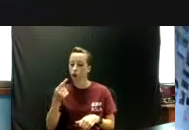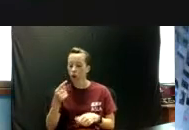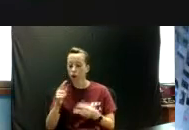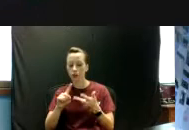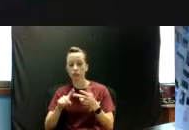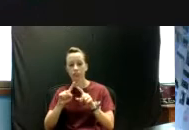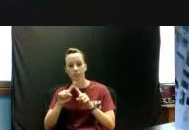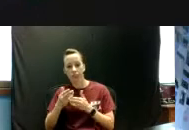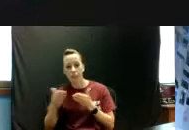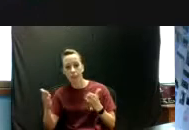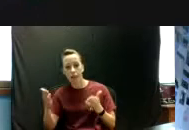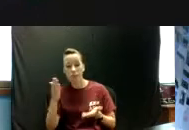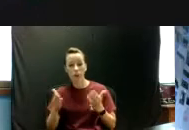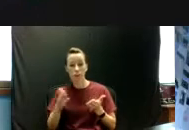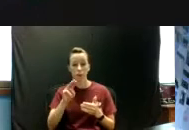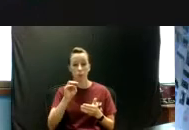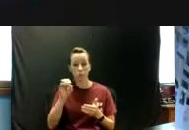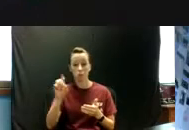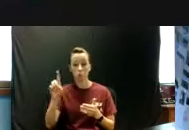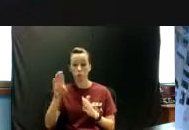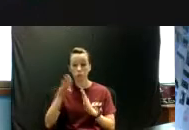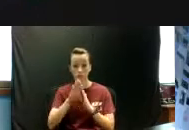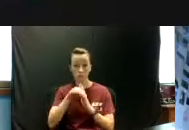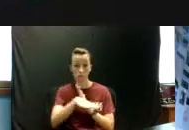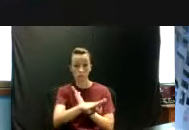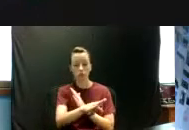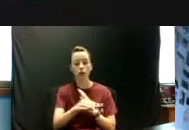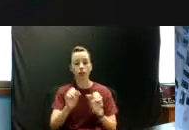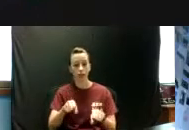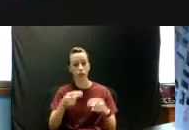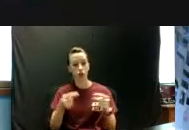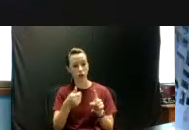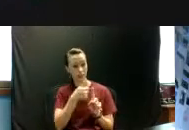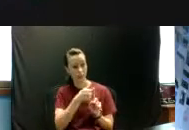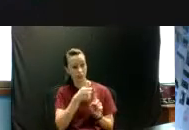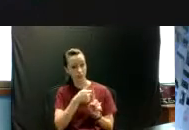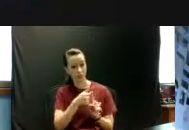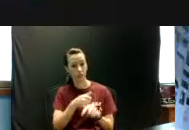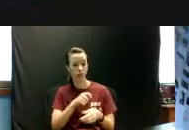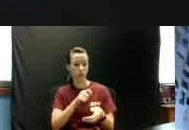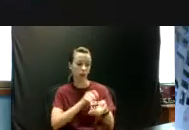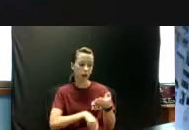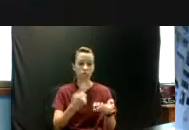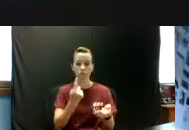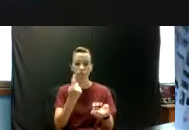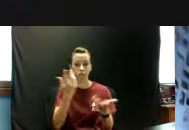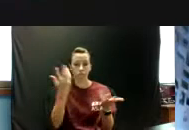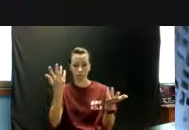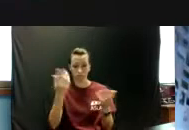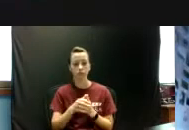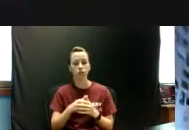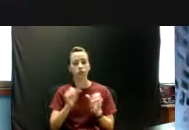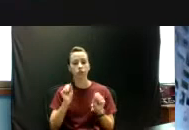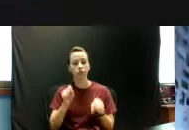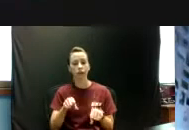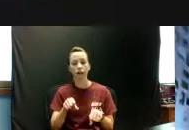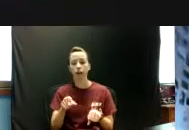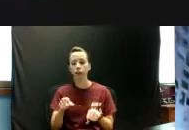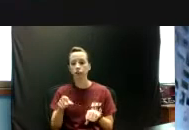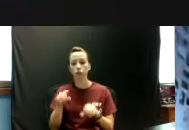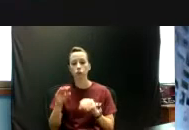and potentially even self-injuring. They could have a lack of interest in appearance, changes in appetite and weight, changes in sleep